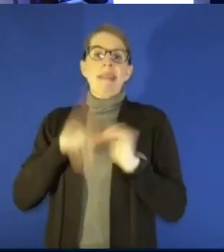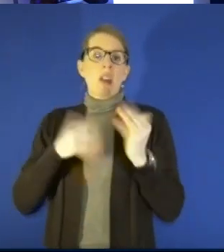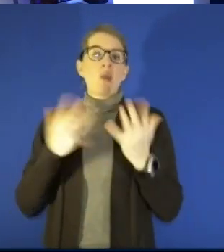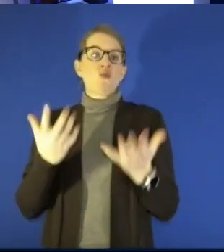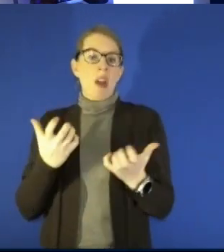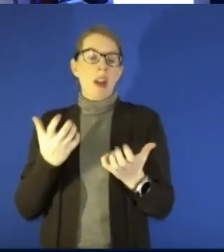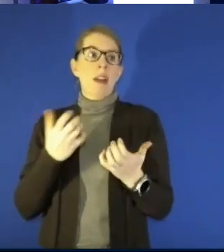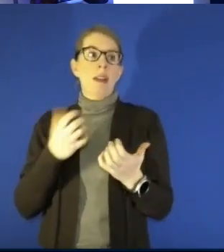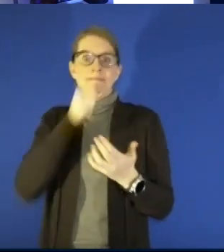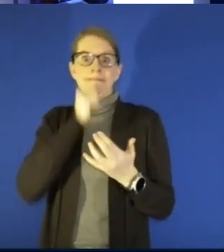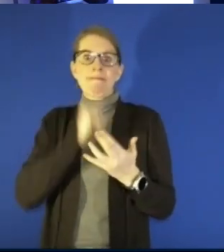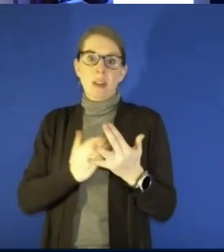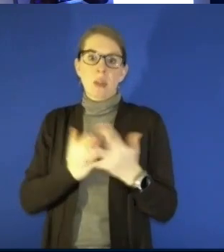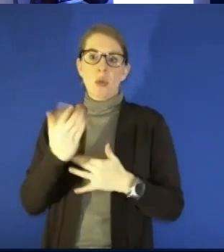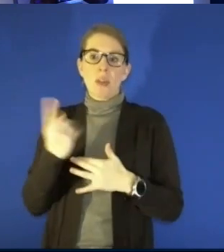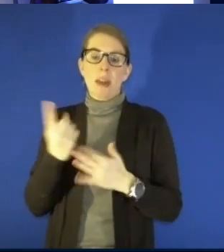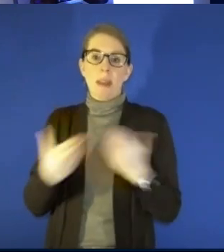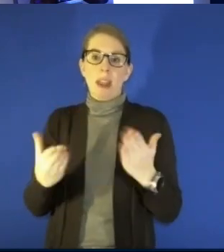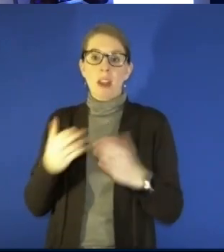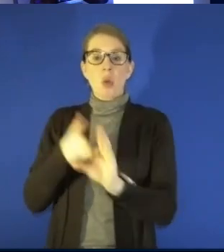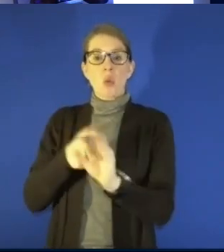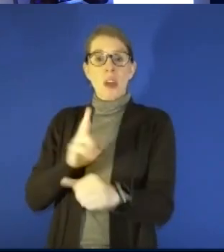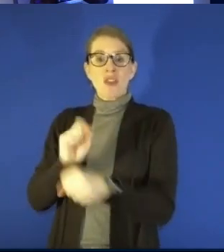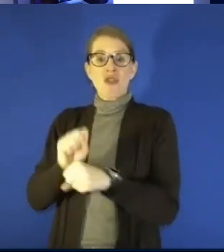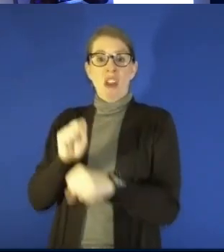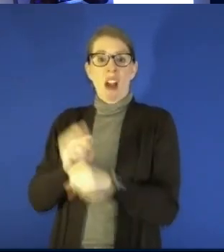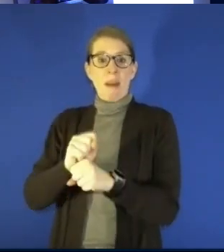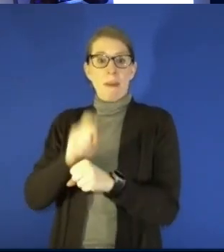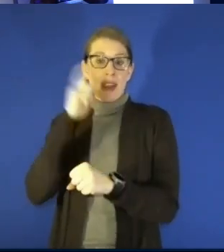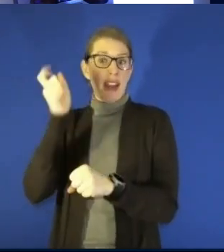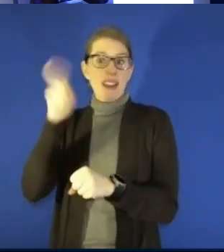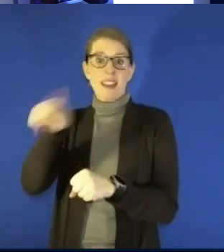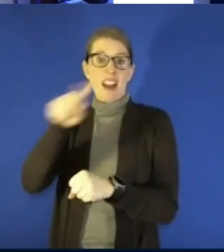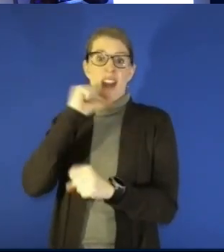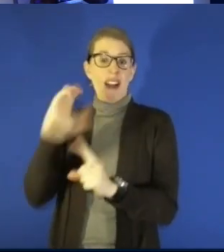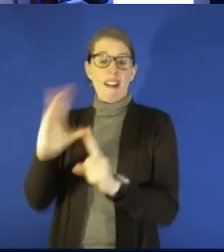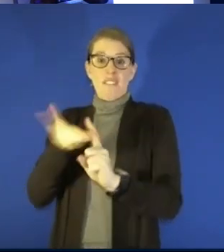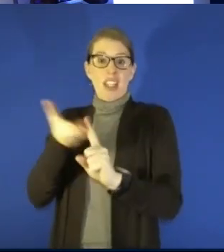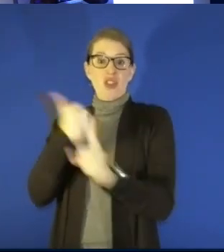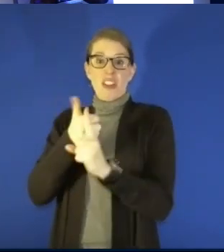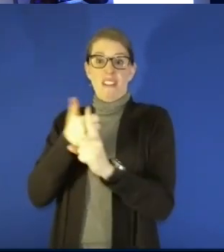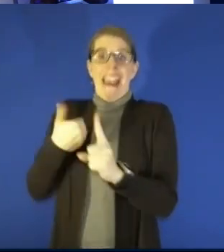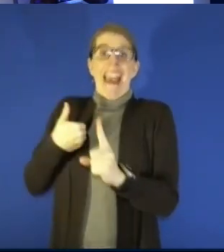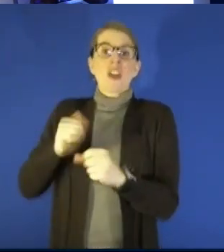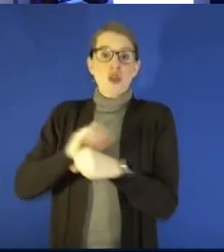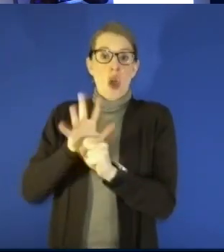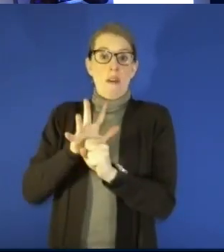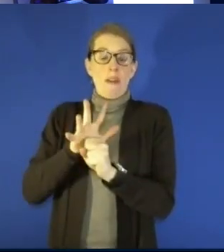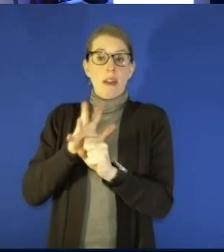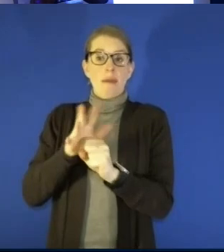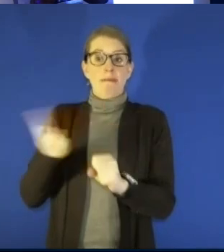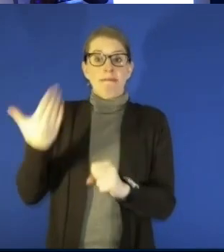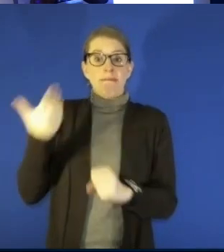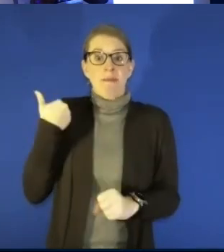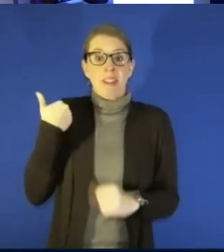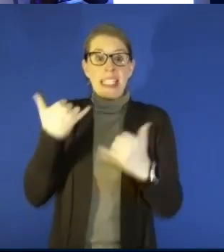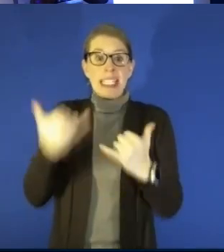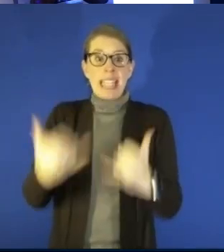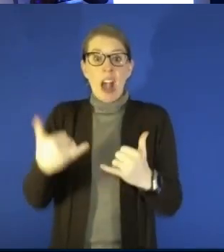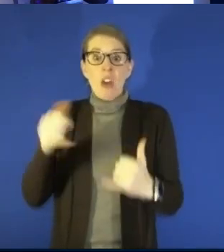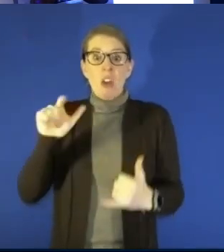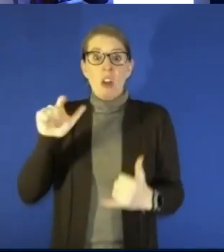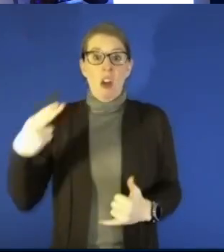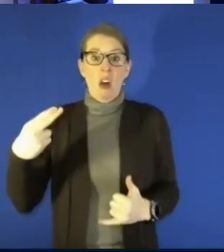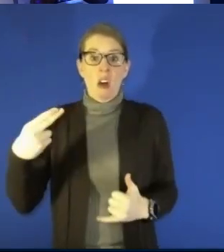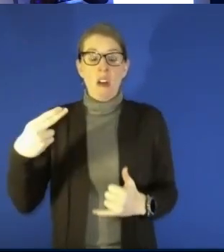something like this. I know you had to quit your job because they weren't convinced that you even had COVID, let alone are now having COVID long haul